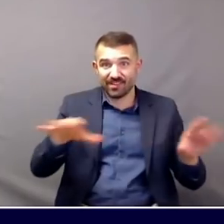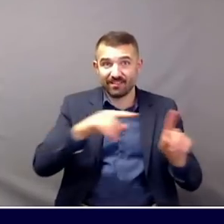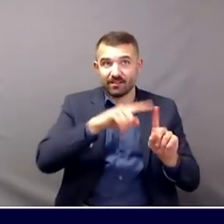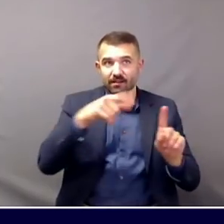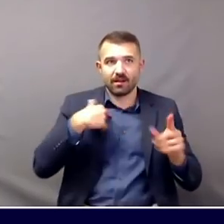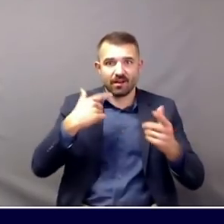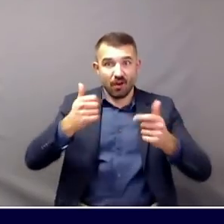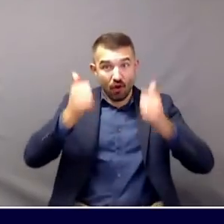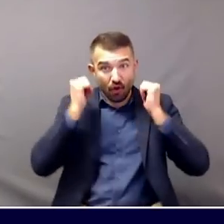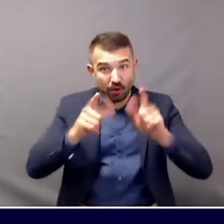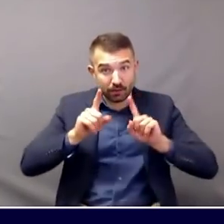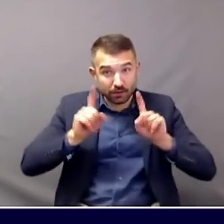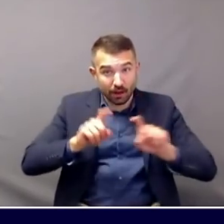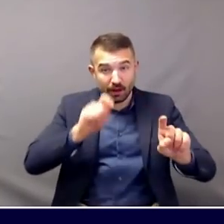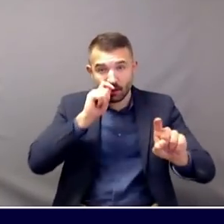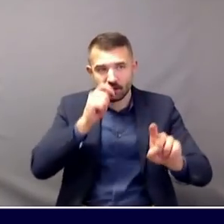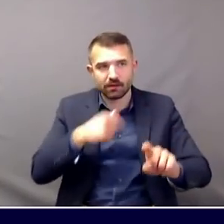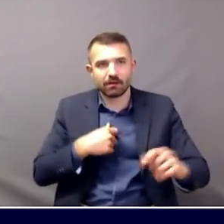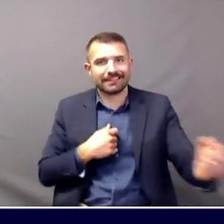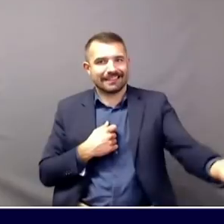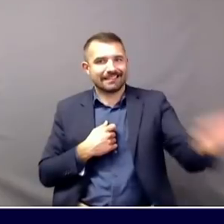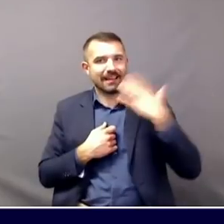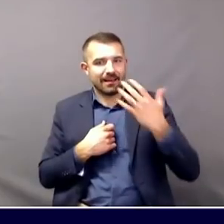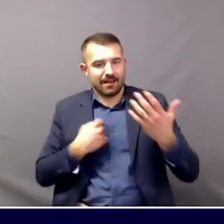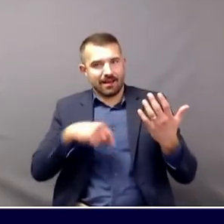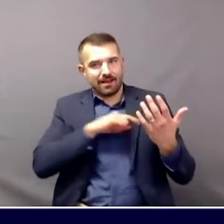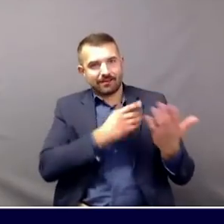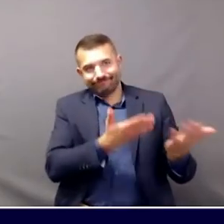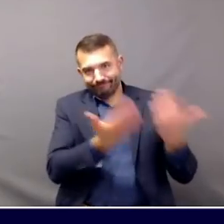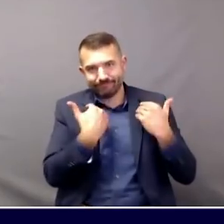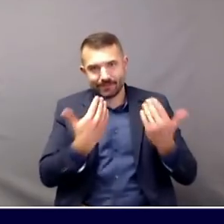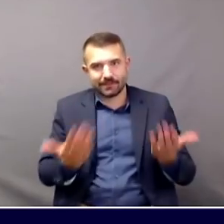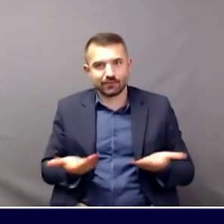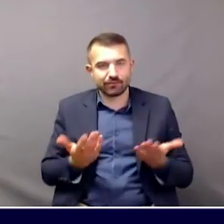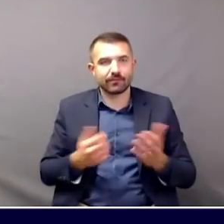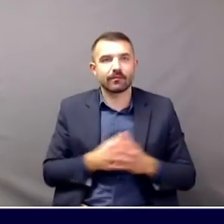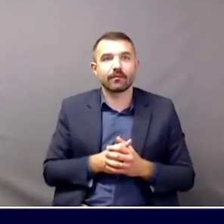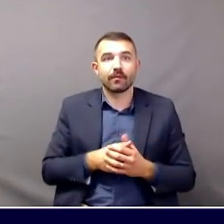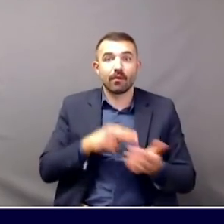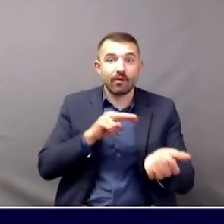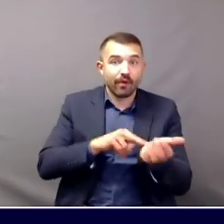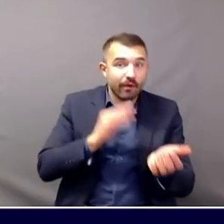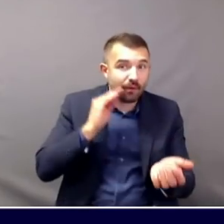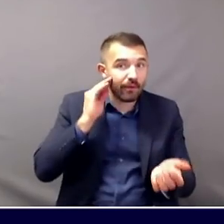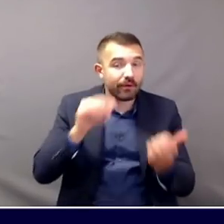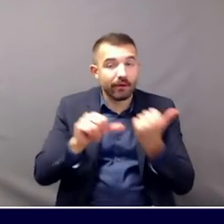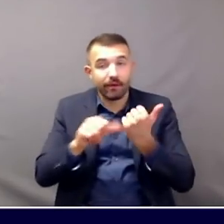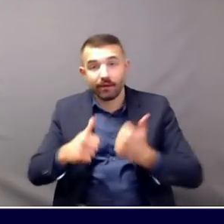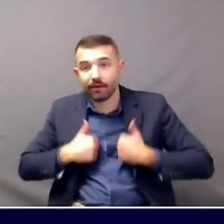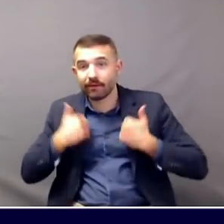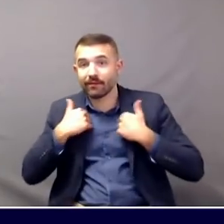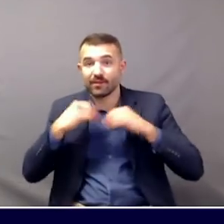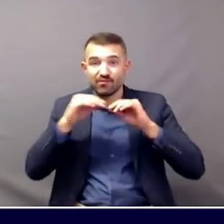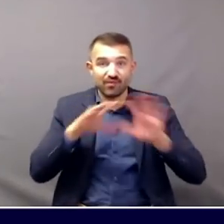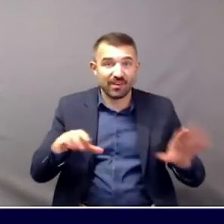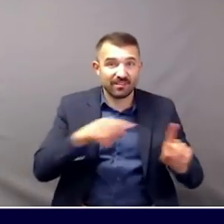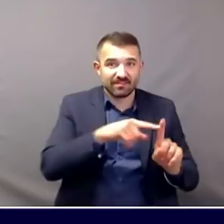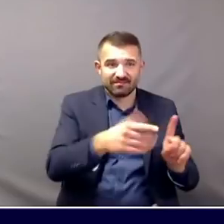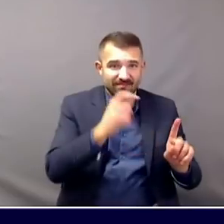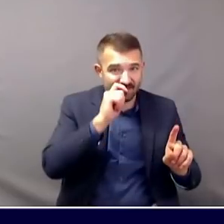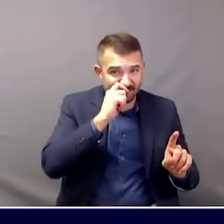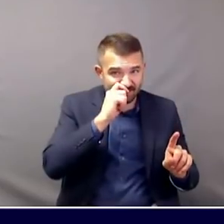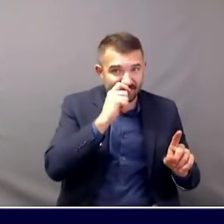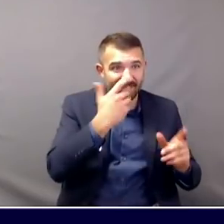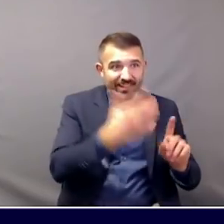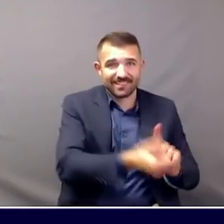say, a long-term care facility. So there's more testing being done at the Maine CDC laboratory than just those